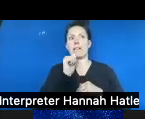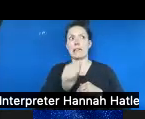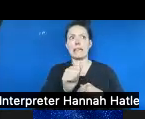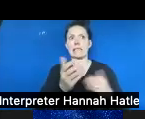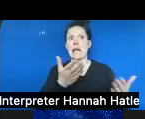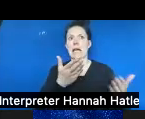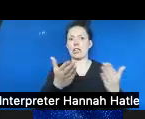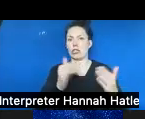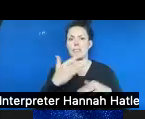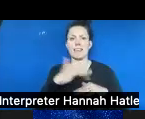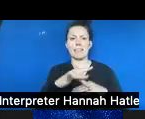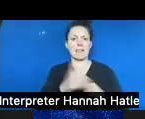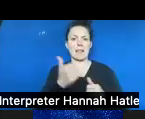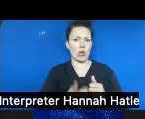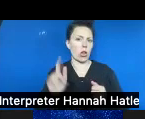available everywhere.